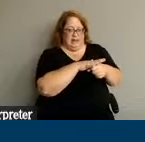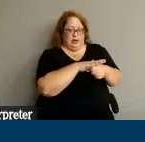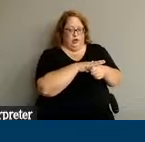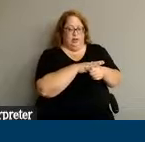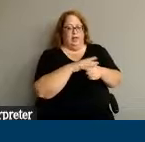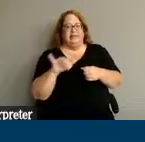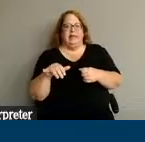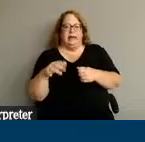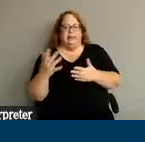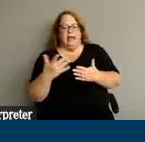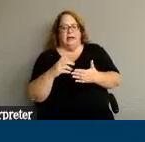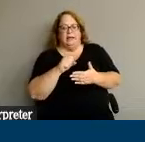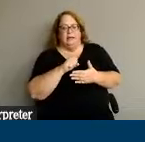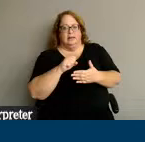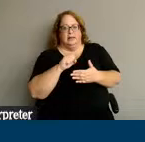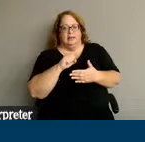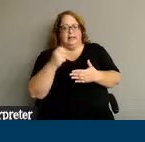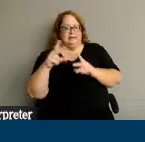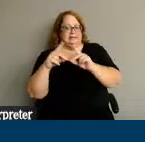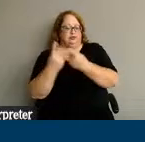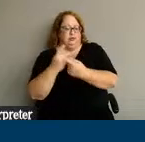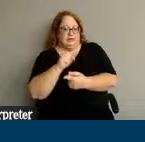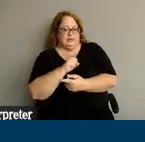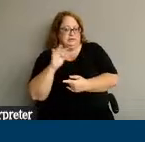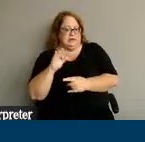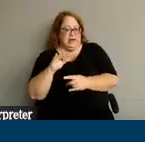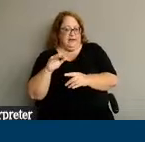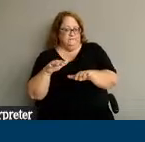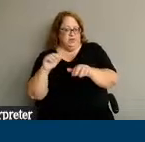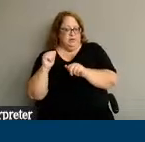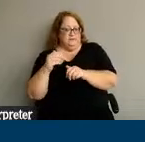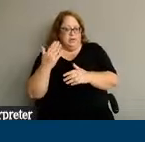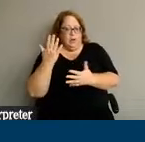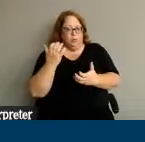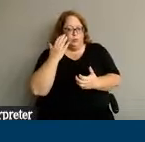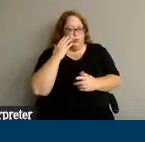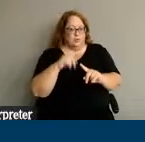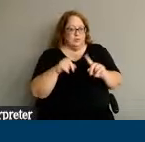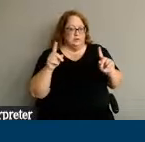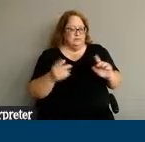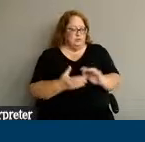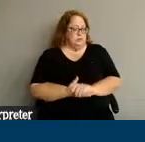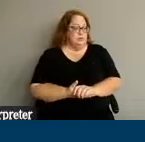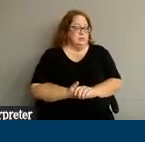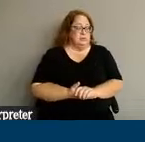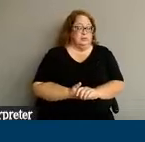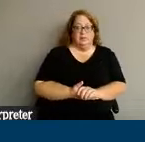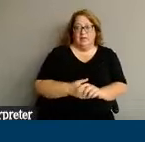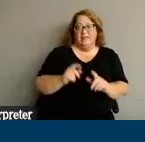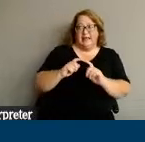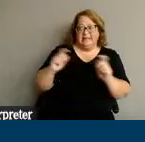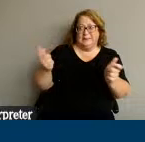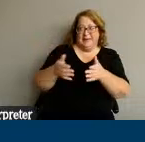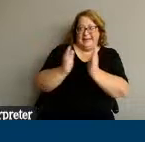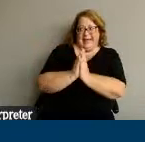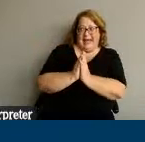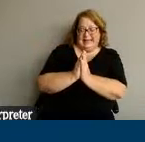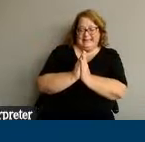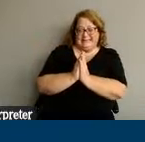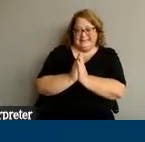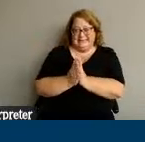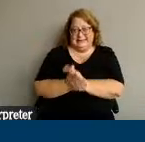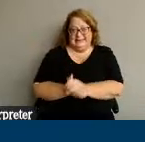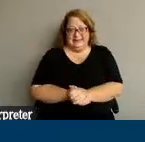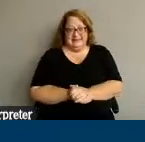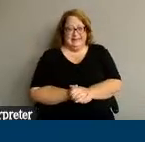and then the staff of that district? I'd like to know the difference. That's a big ask. Yeah, that's what I want to share